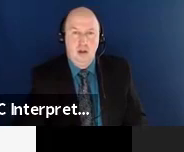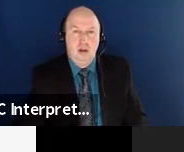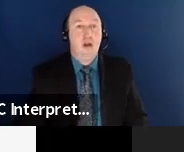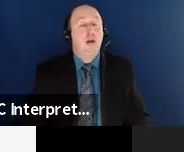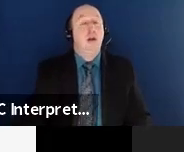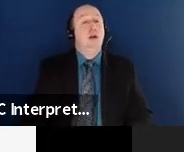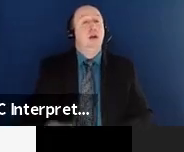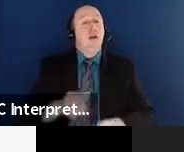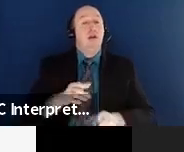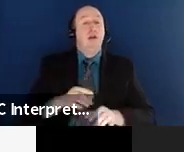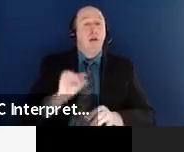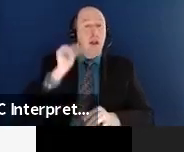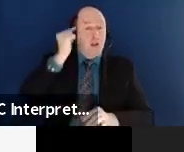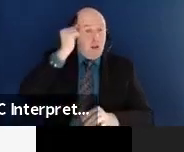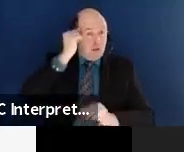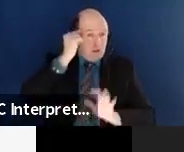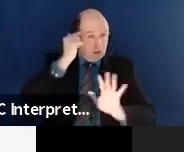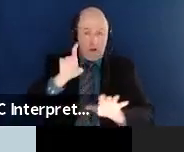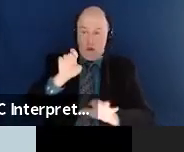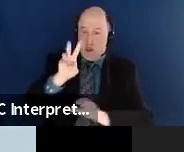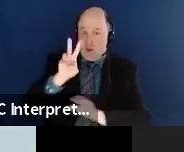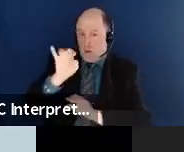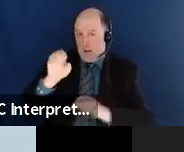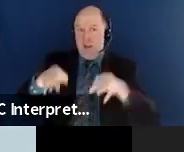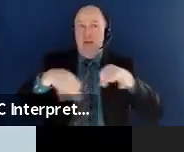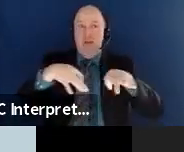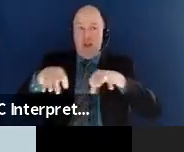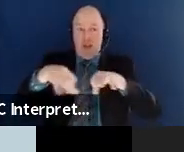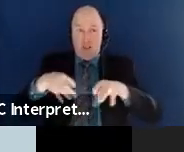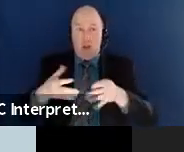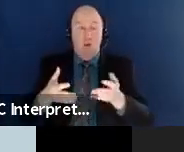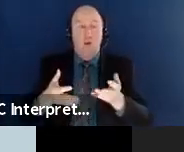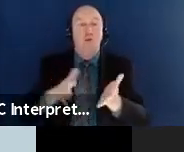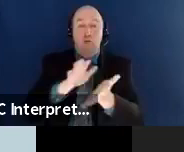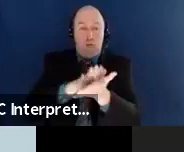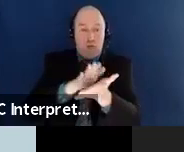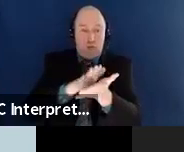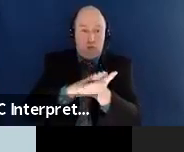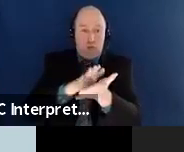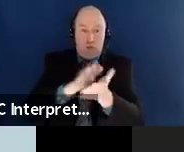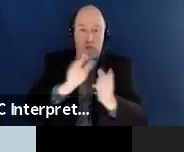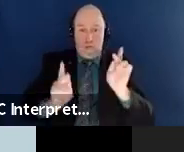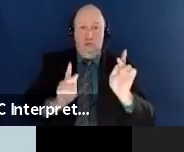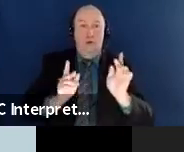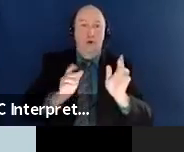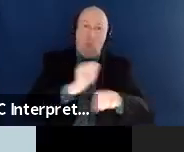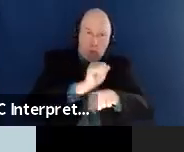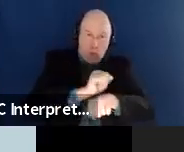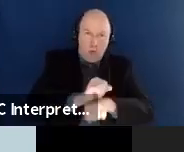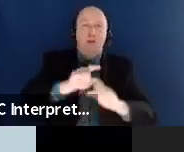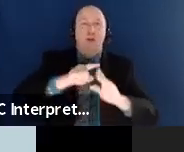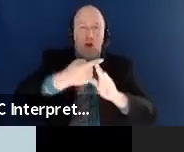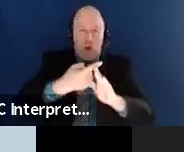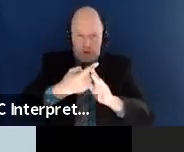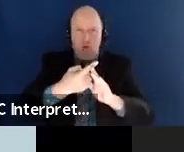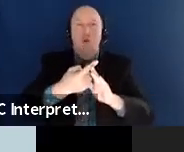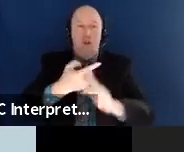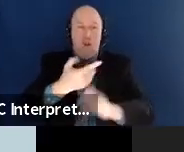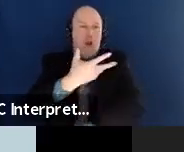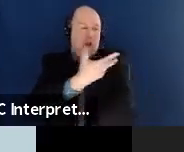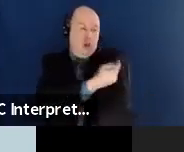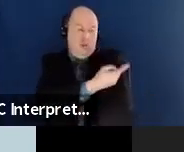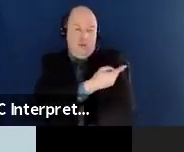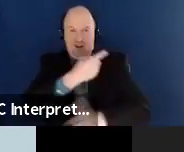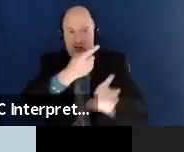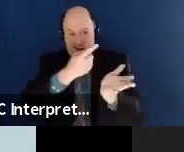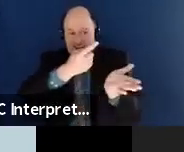As Governor DeWine announced, school personnel are also eligible to receive the vaccine starting next week. However, the rollout of vaccine